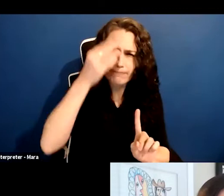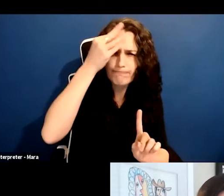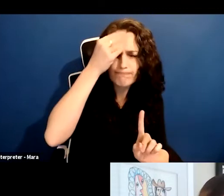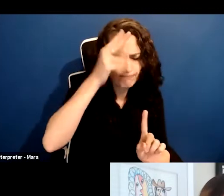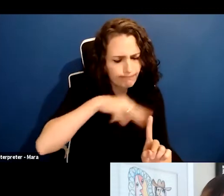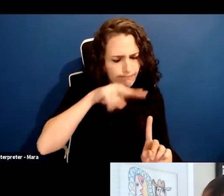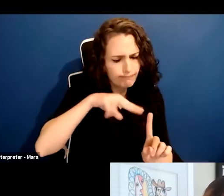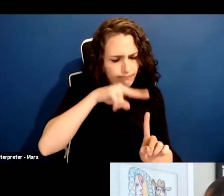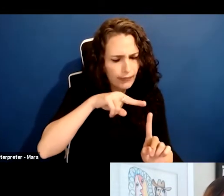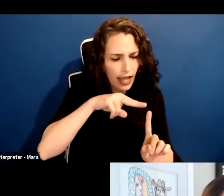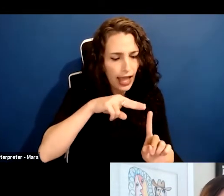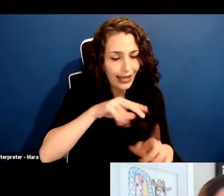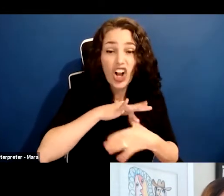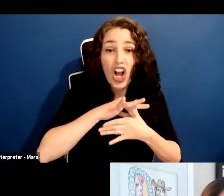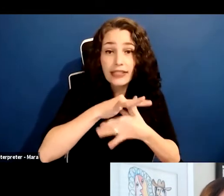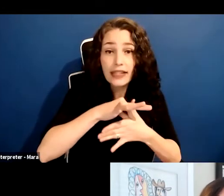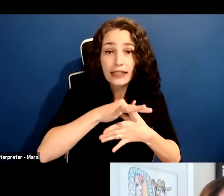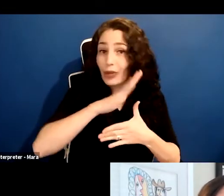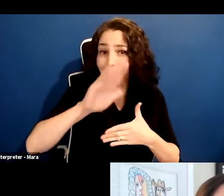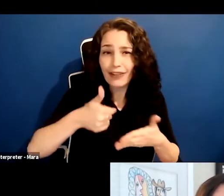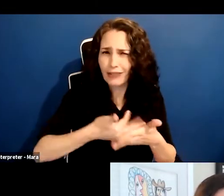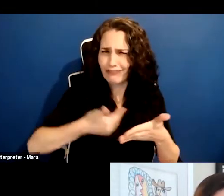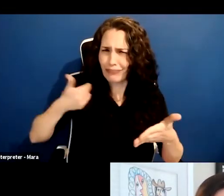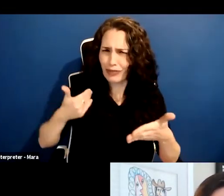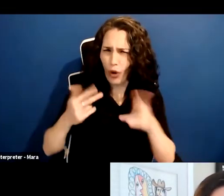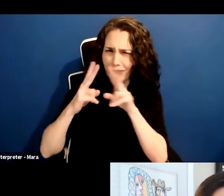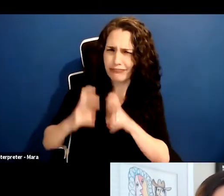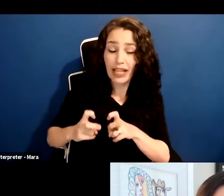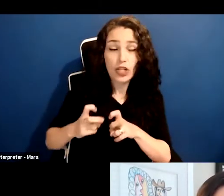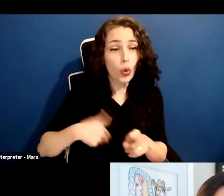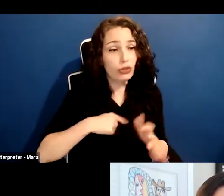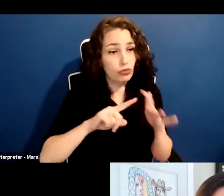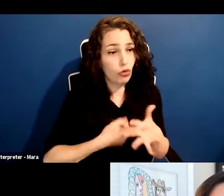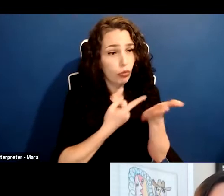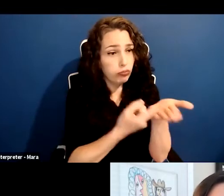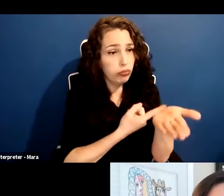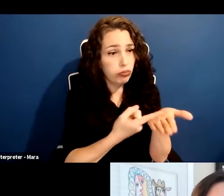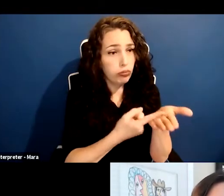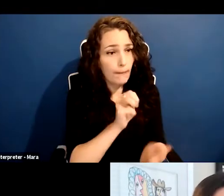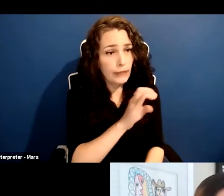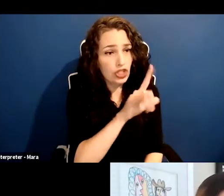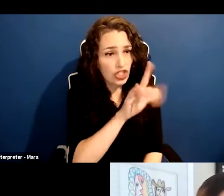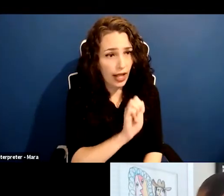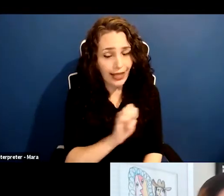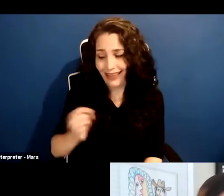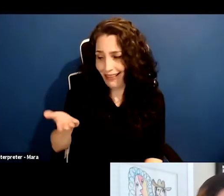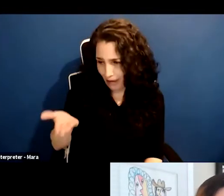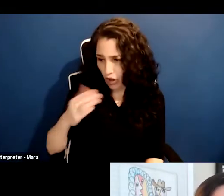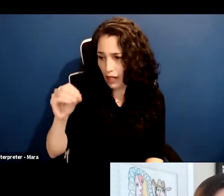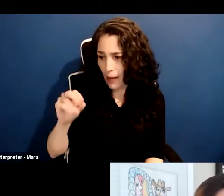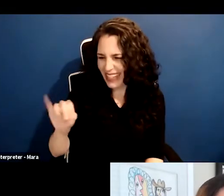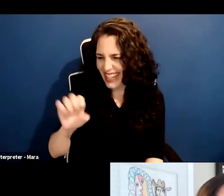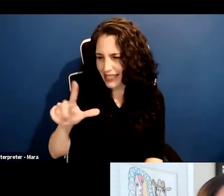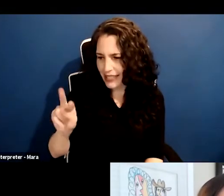we haven't before. So as we started, Michelle, this conversation, at Nielsen, we talk about audience ratings, right?